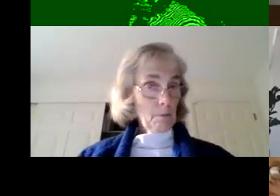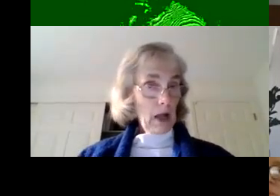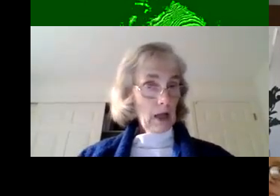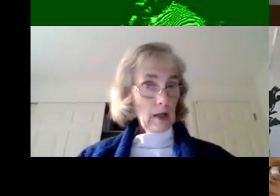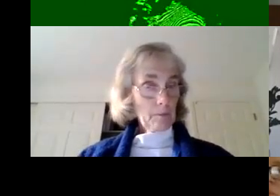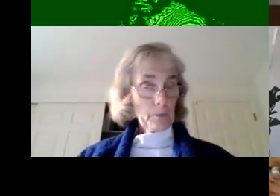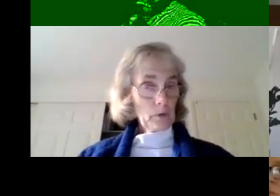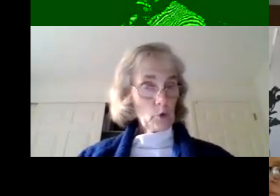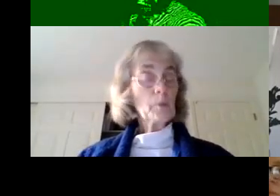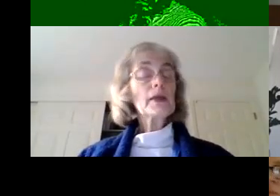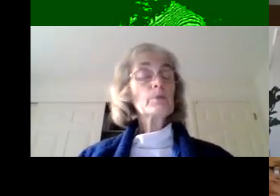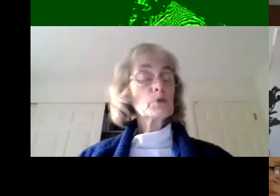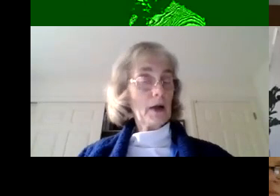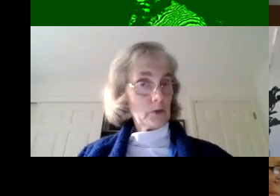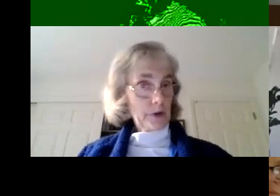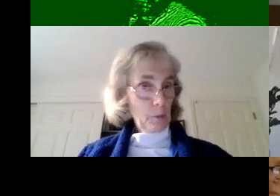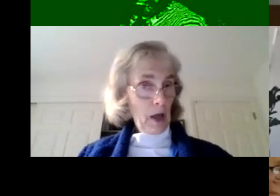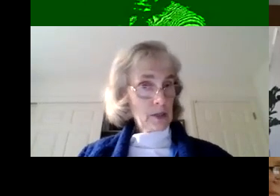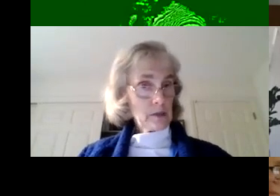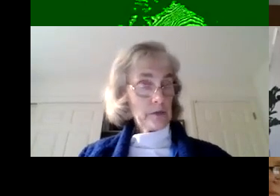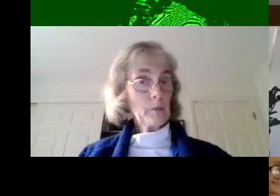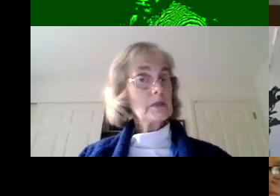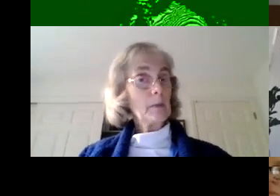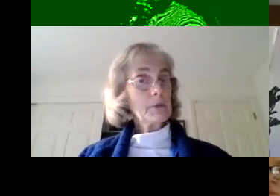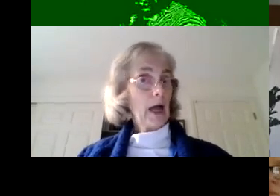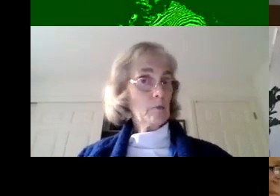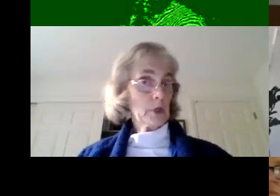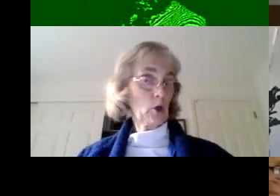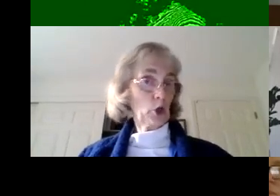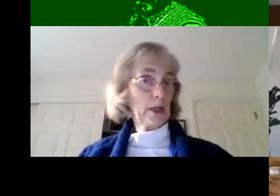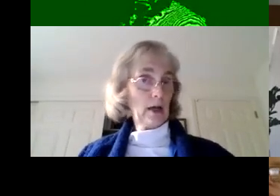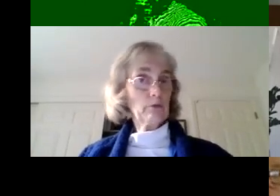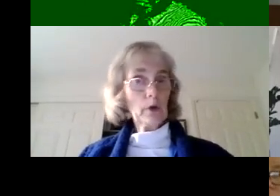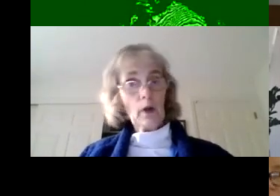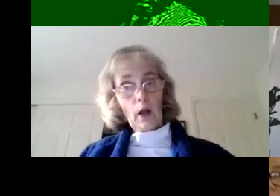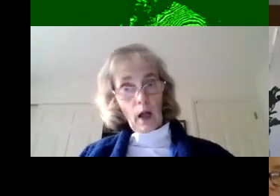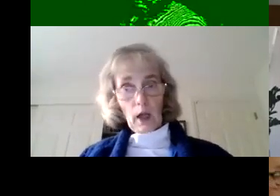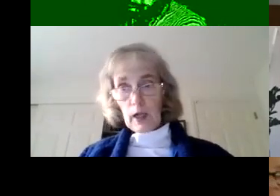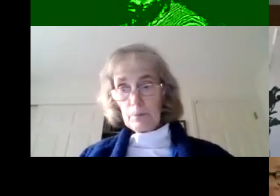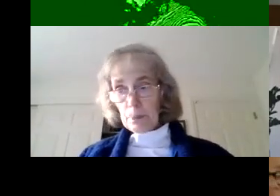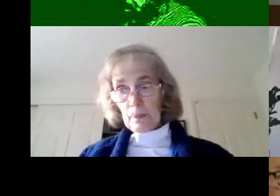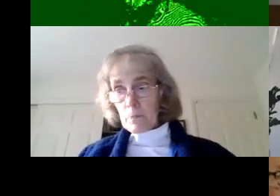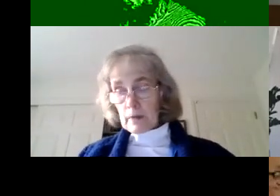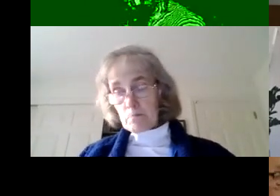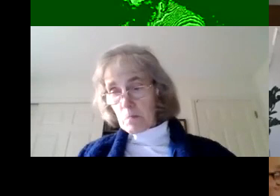responds, normally it responds very positively, but sometimes it could have